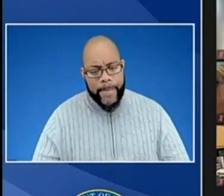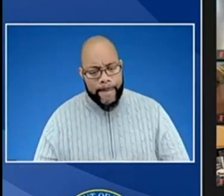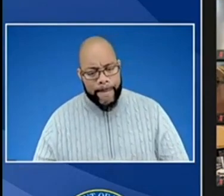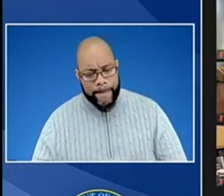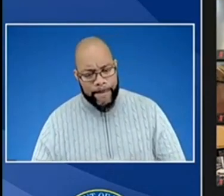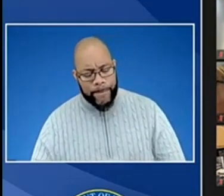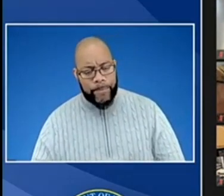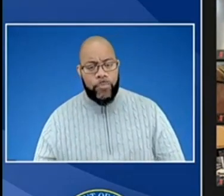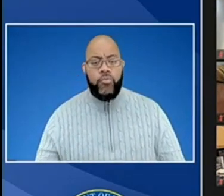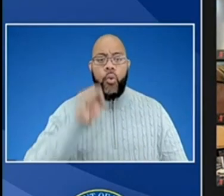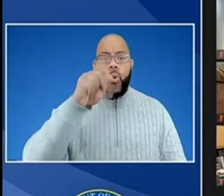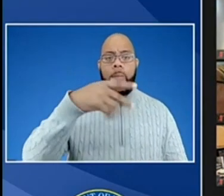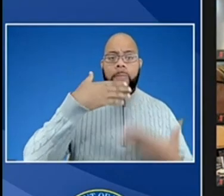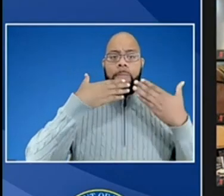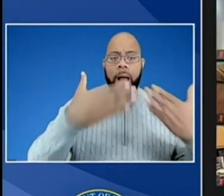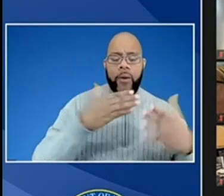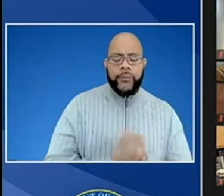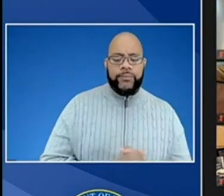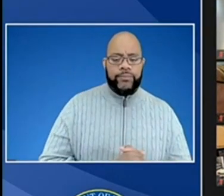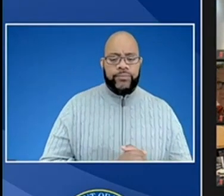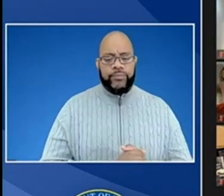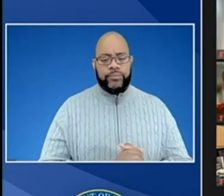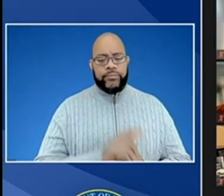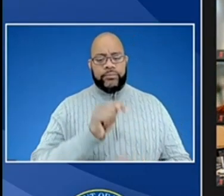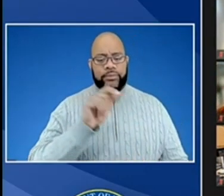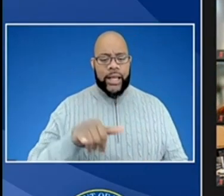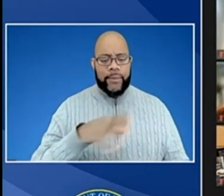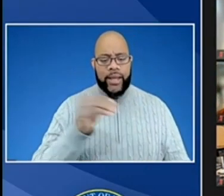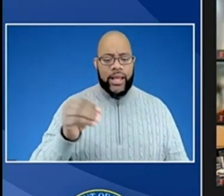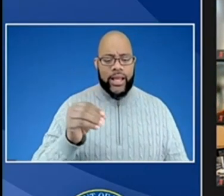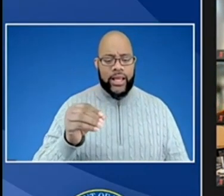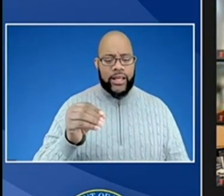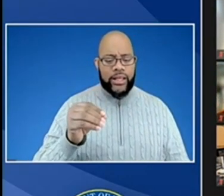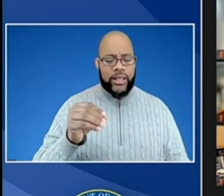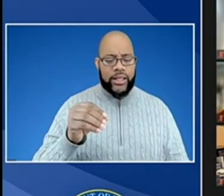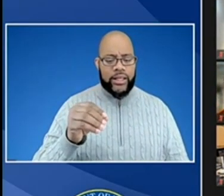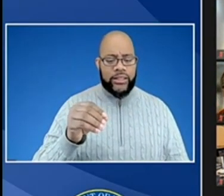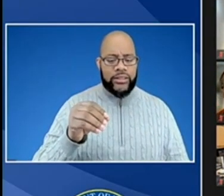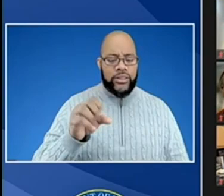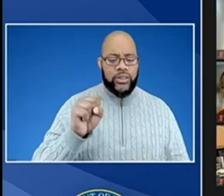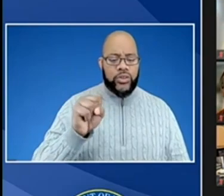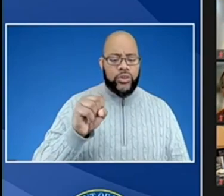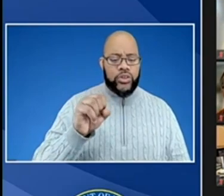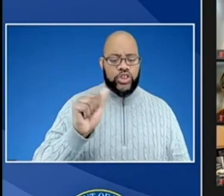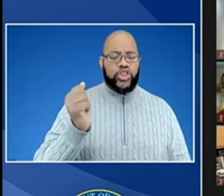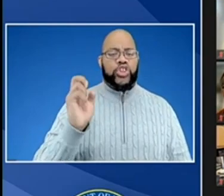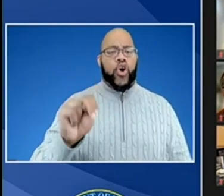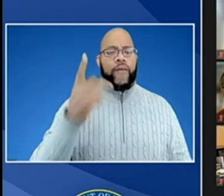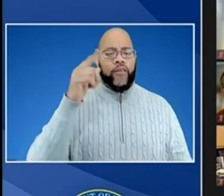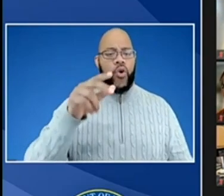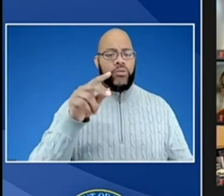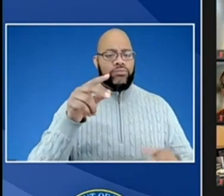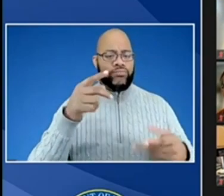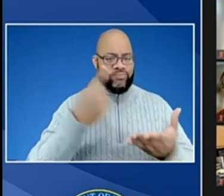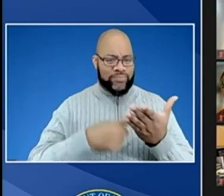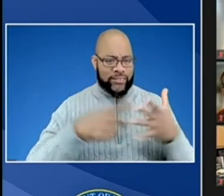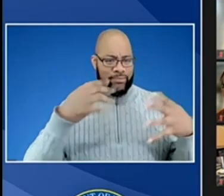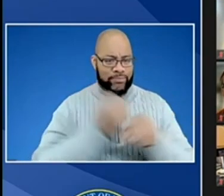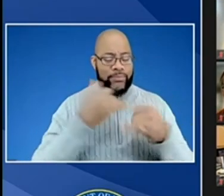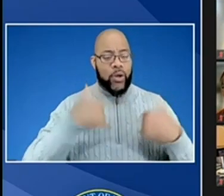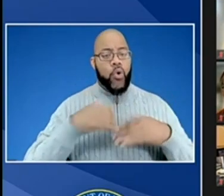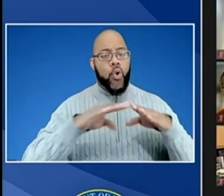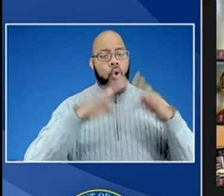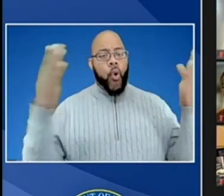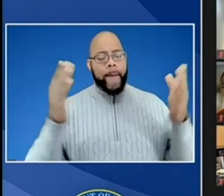Okay, thank you, Tammy and Soren, for that overview. At this point, we're going to be opening